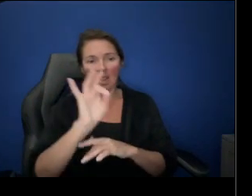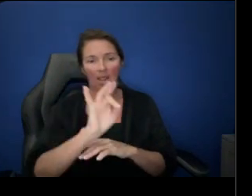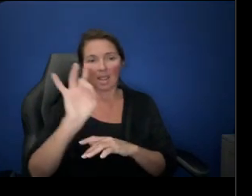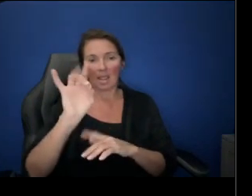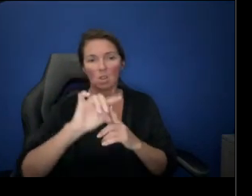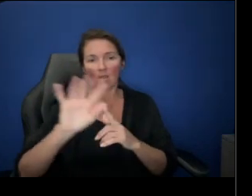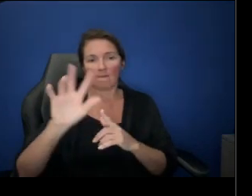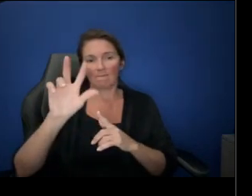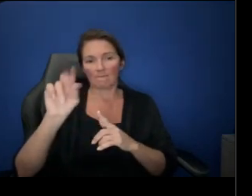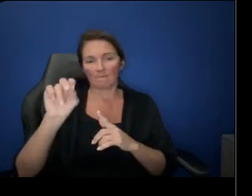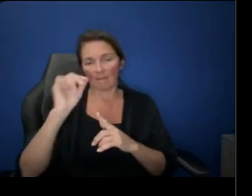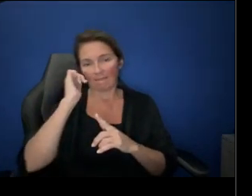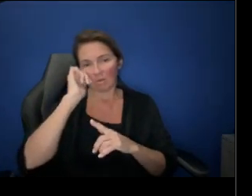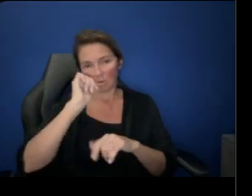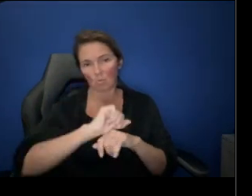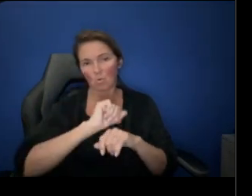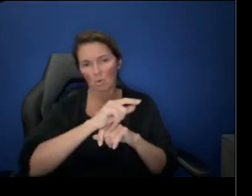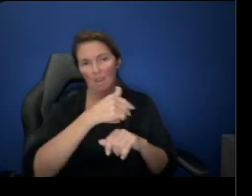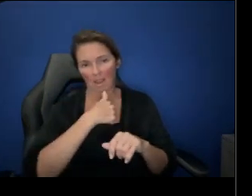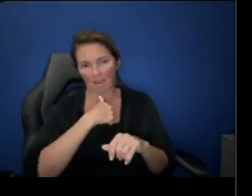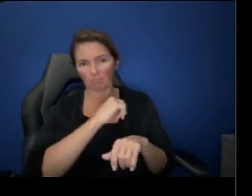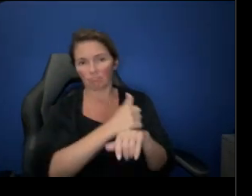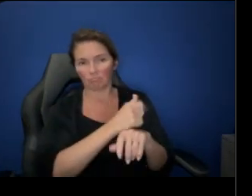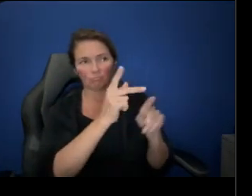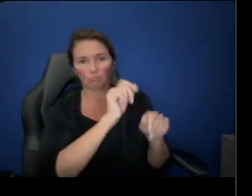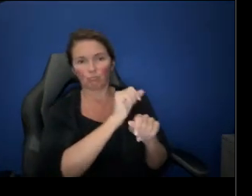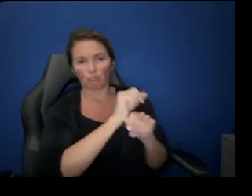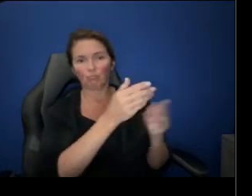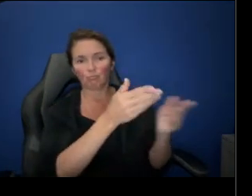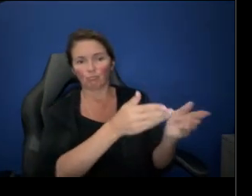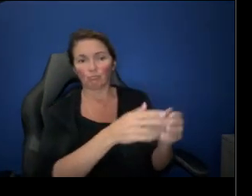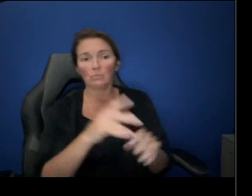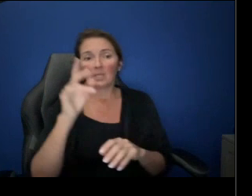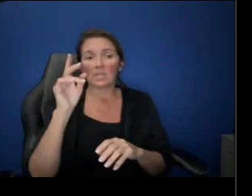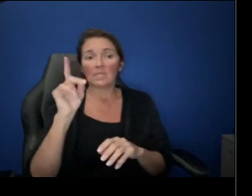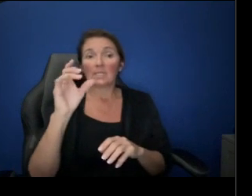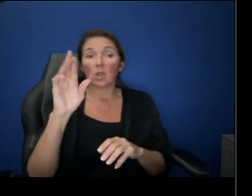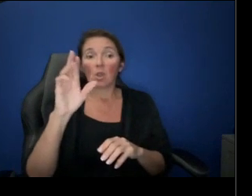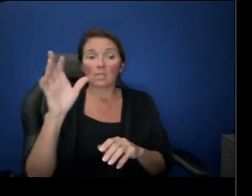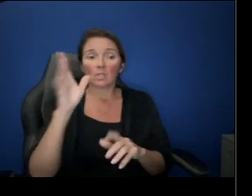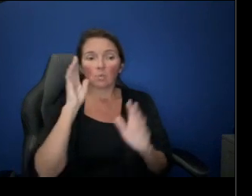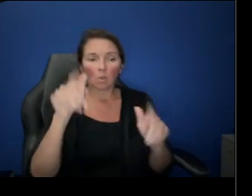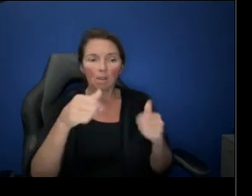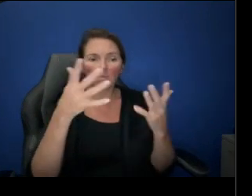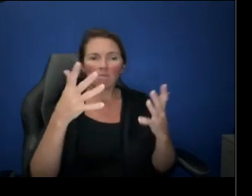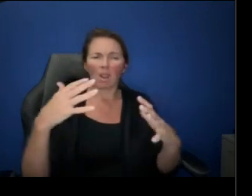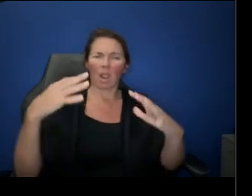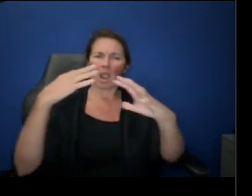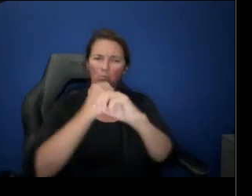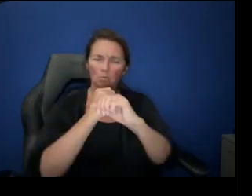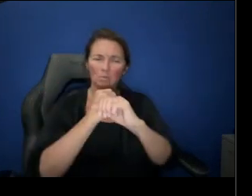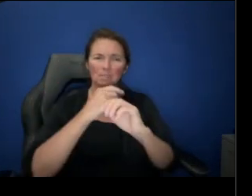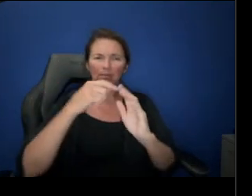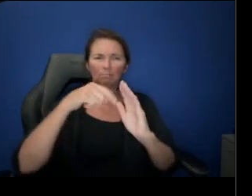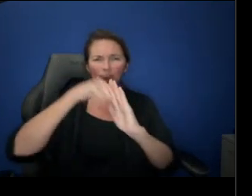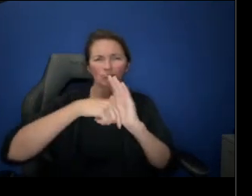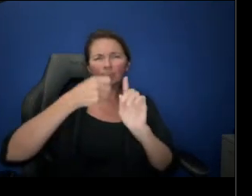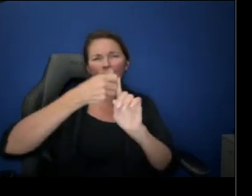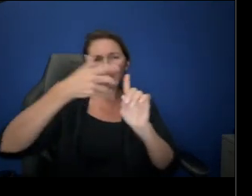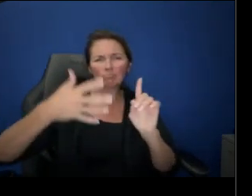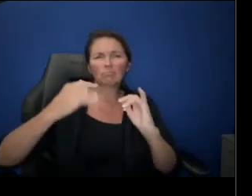to 5:30 p.m. Eastern. The DCRC provides comprehensive and detailed